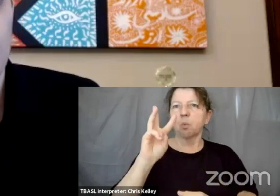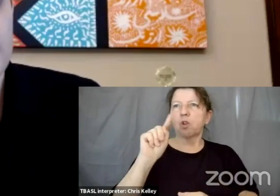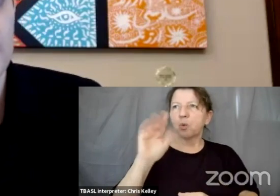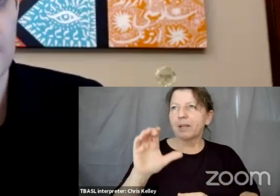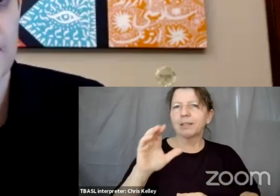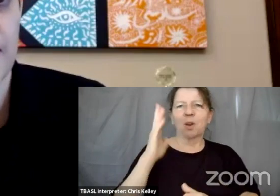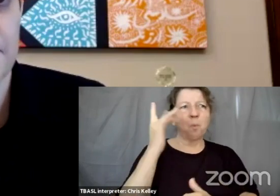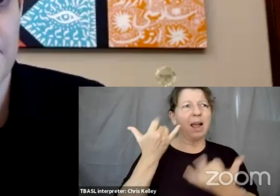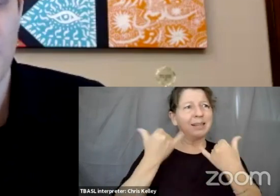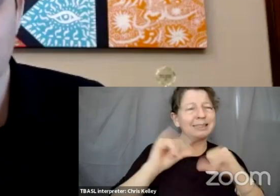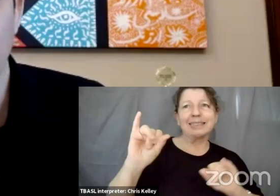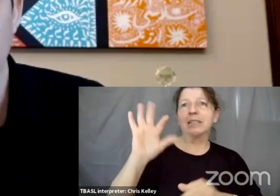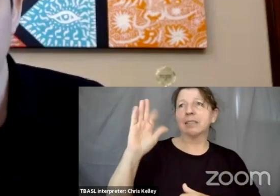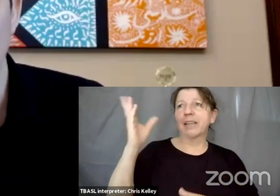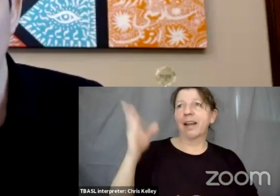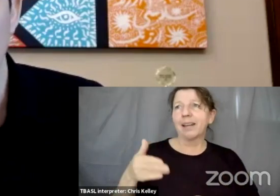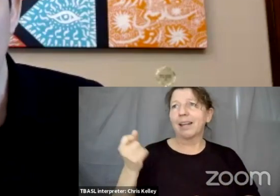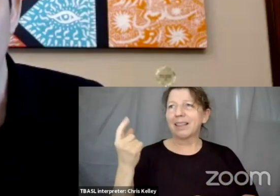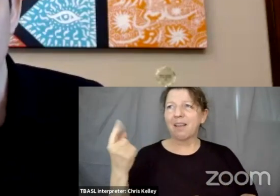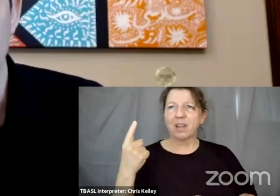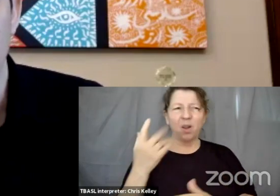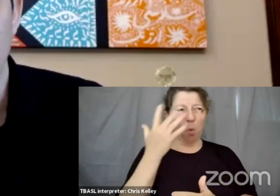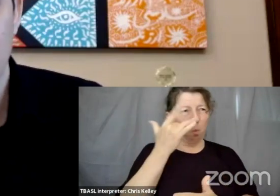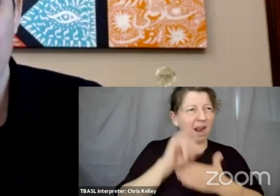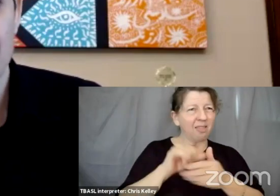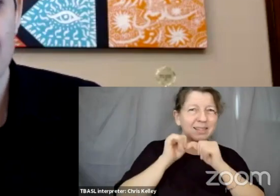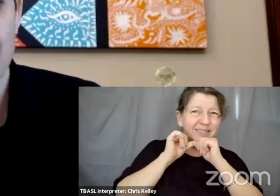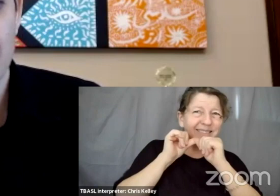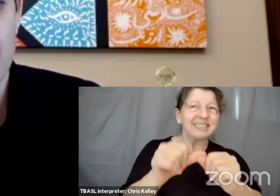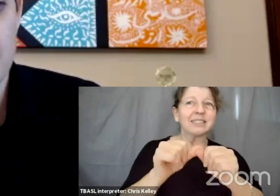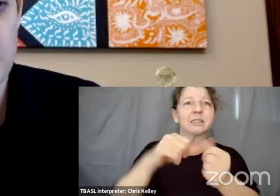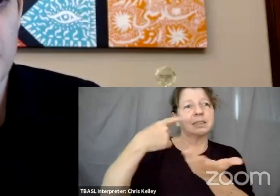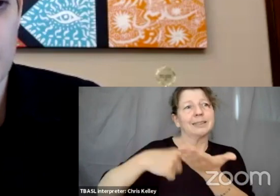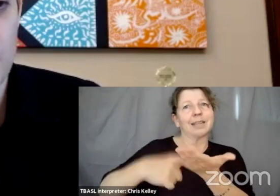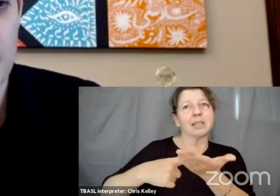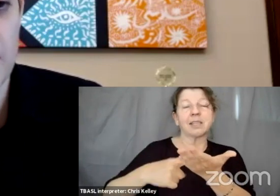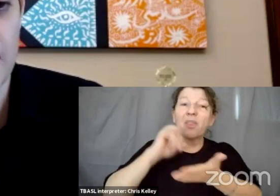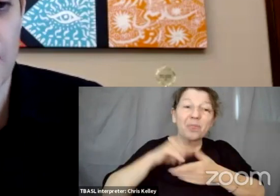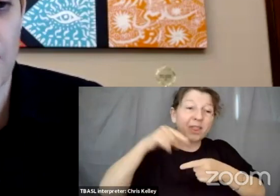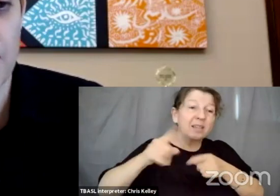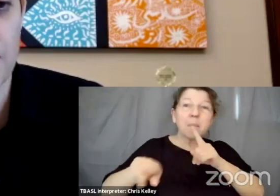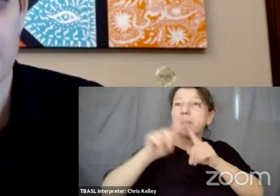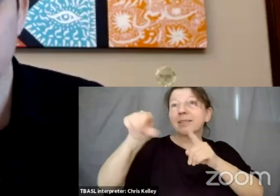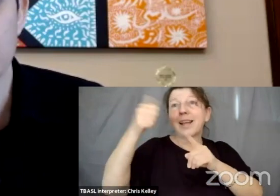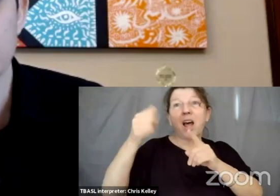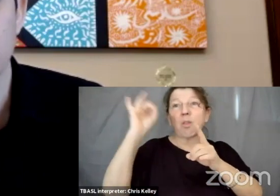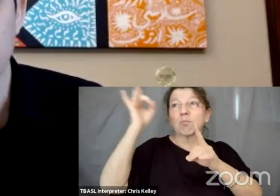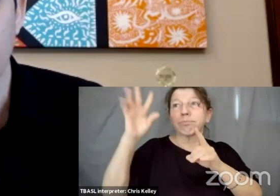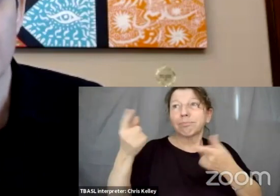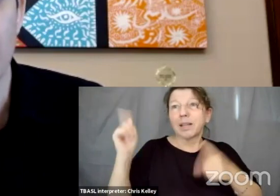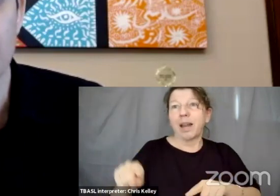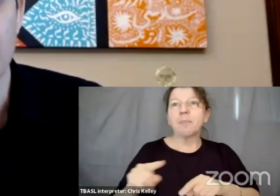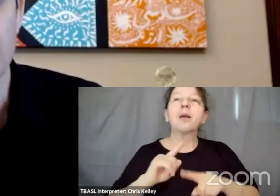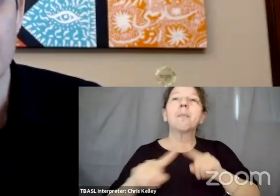reasons that we still talk about and make work about this particular tragedy and all the tragedies